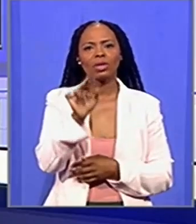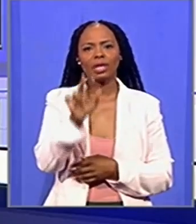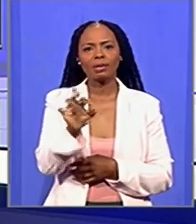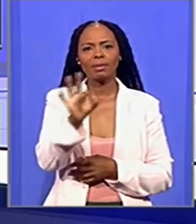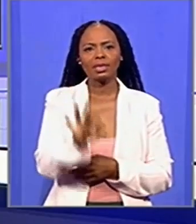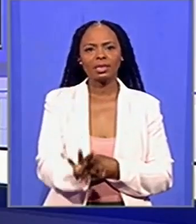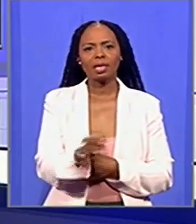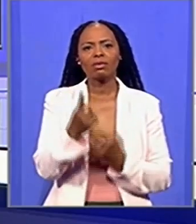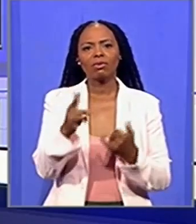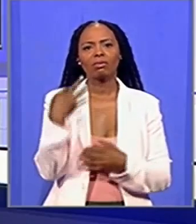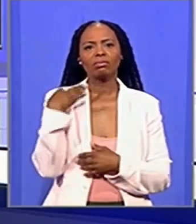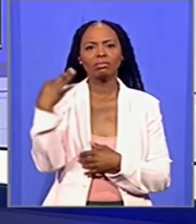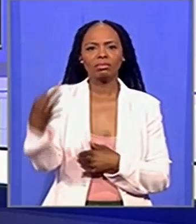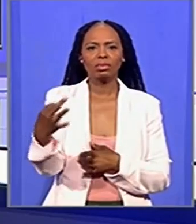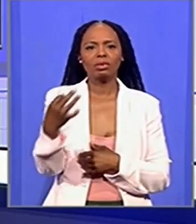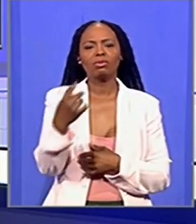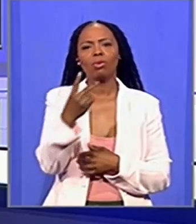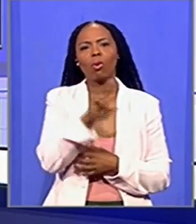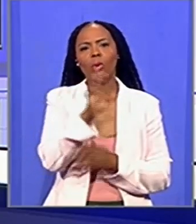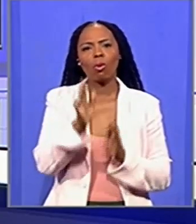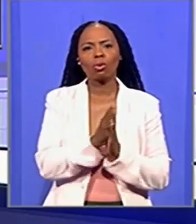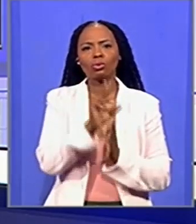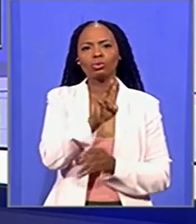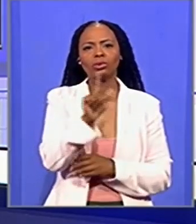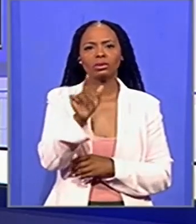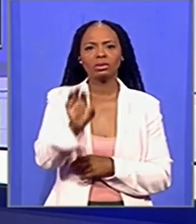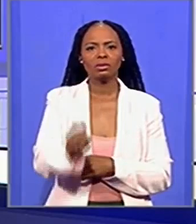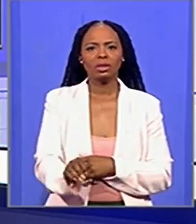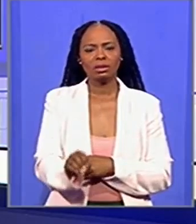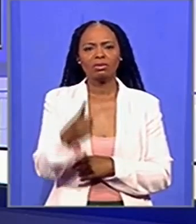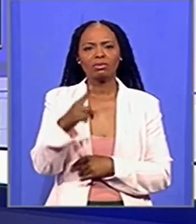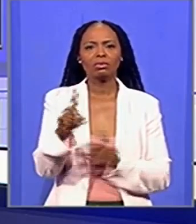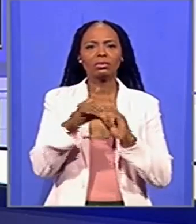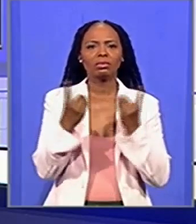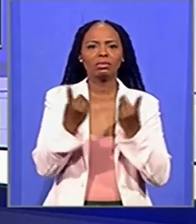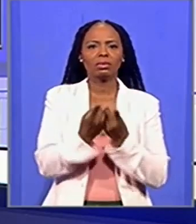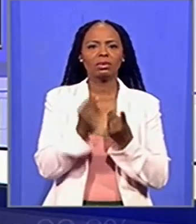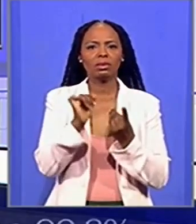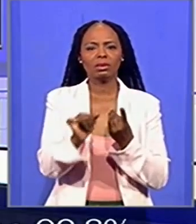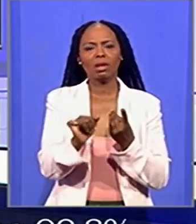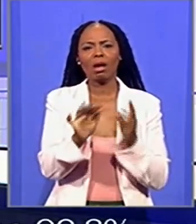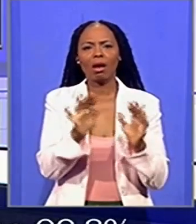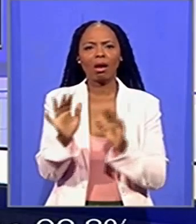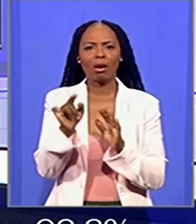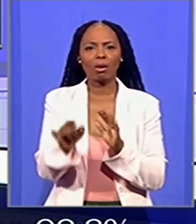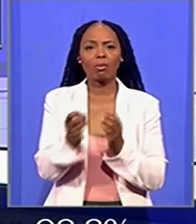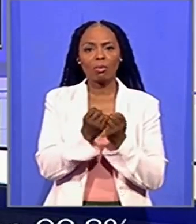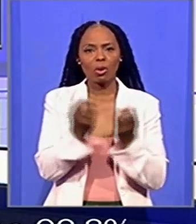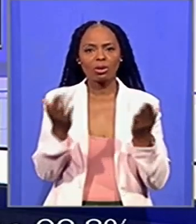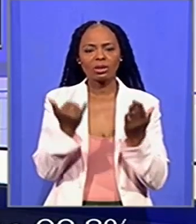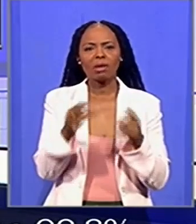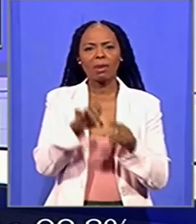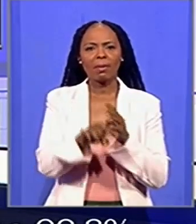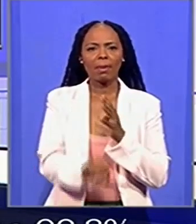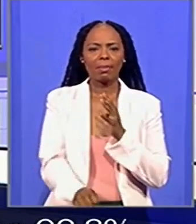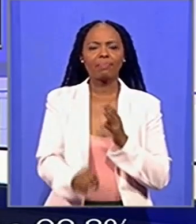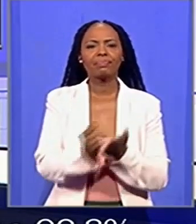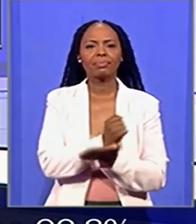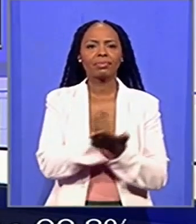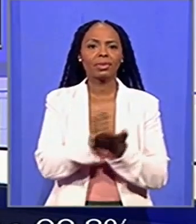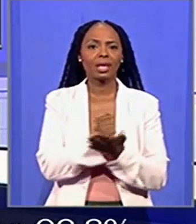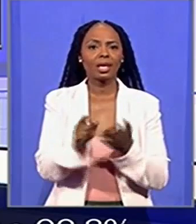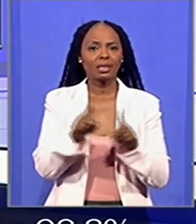98 tsa dikopo tsa barutwana tsa palo yohle e ka bang dikete tse 270 tseo lefapha la hae le di fumaneng. O